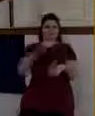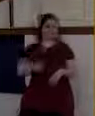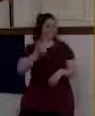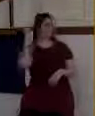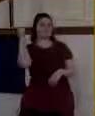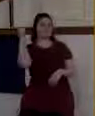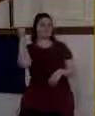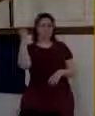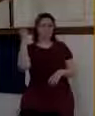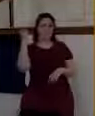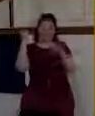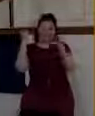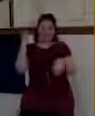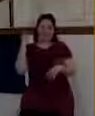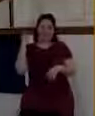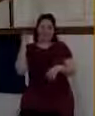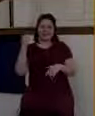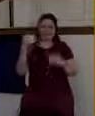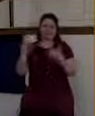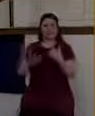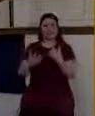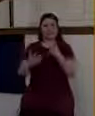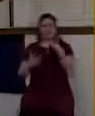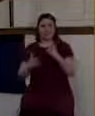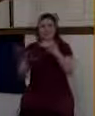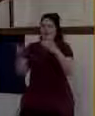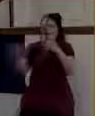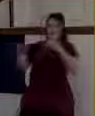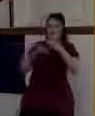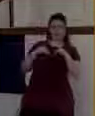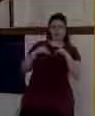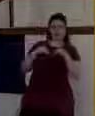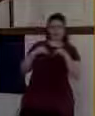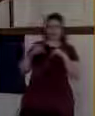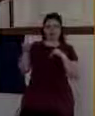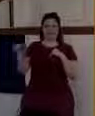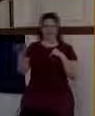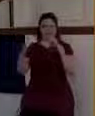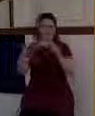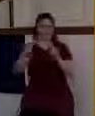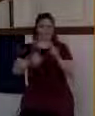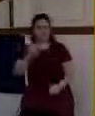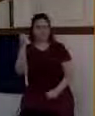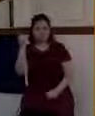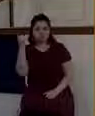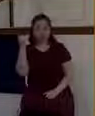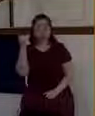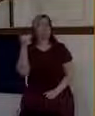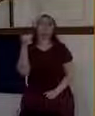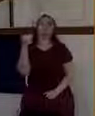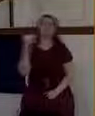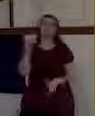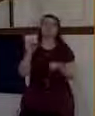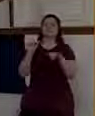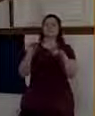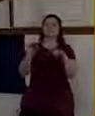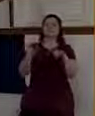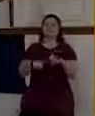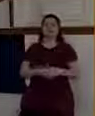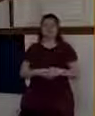to reciprocate by giving him gifts, but the prophet said, no, I don't want your gifts. And by doing that, by refusing